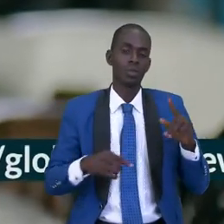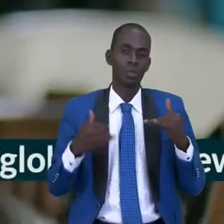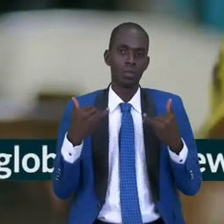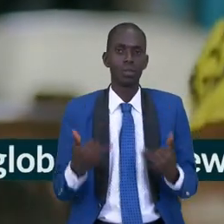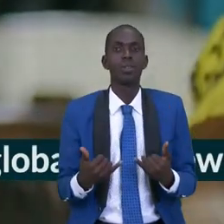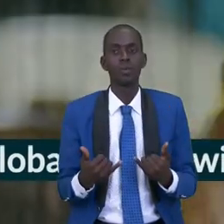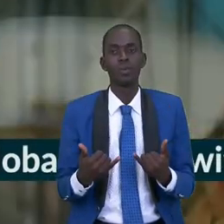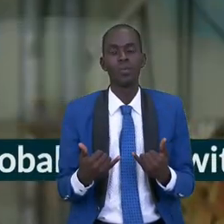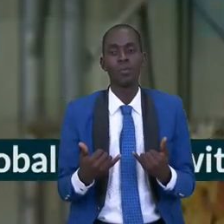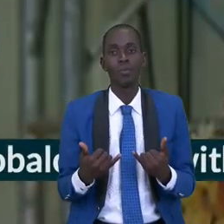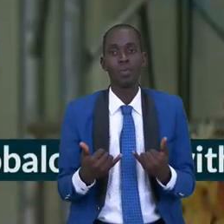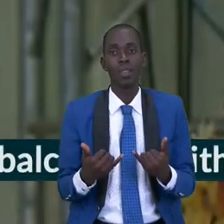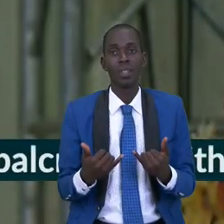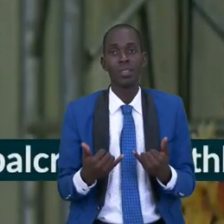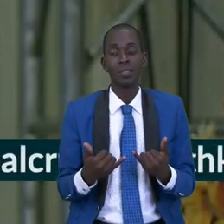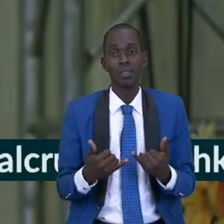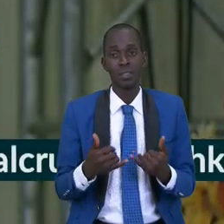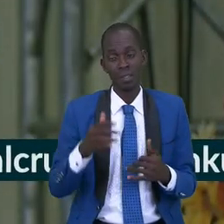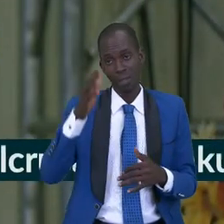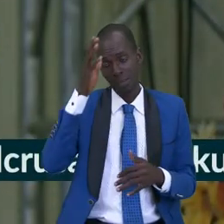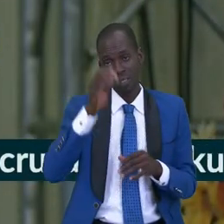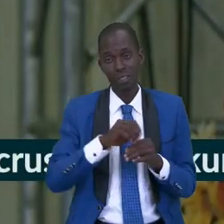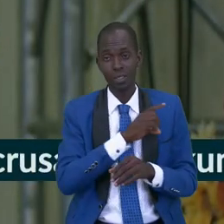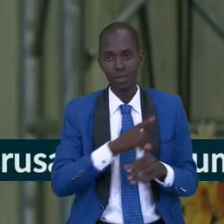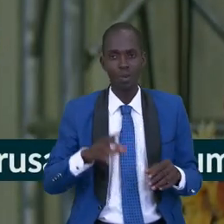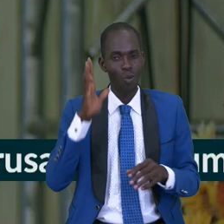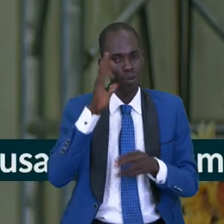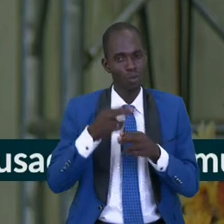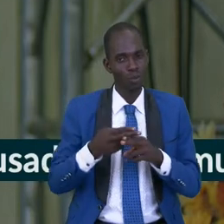But this session is very, very important.